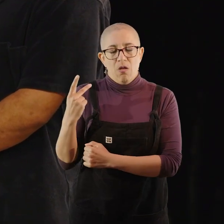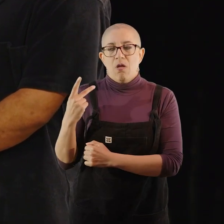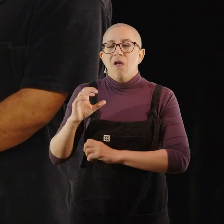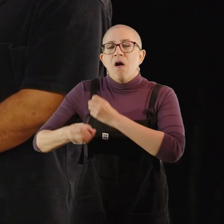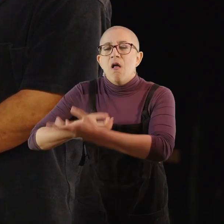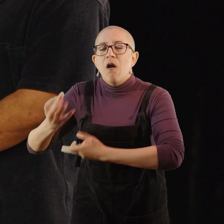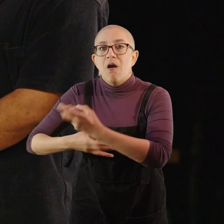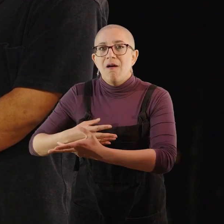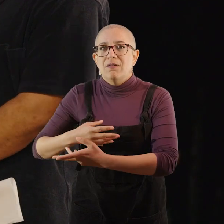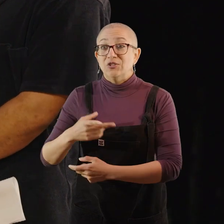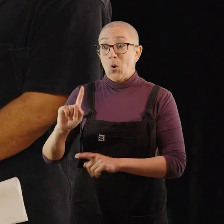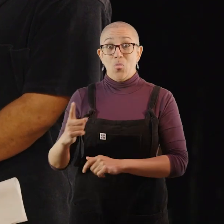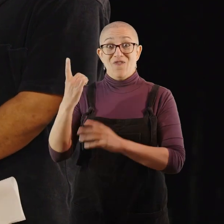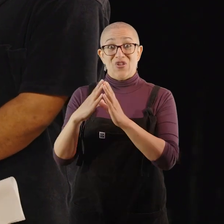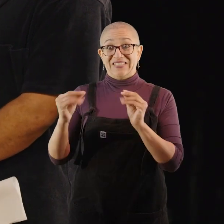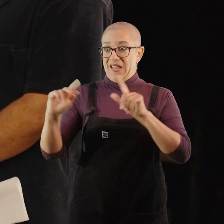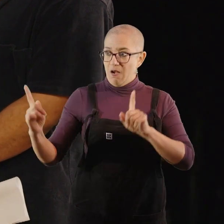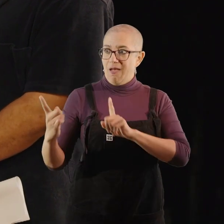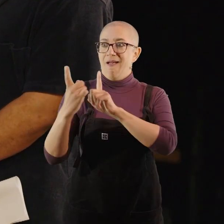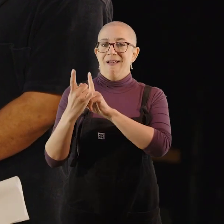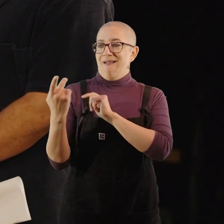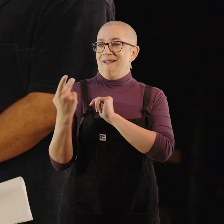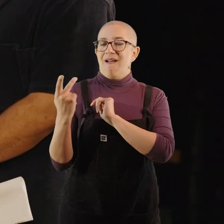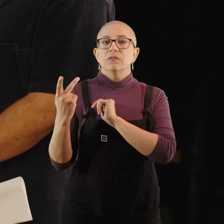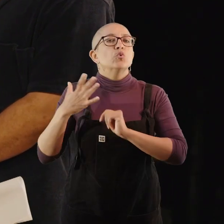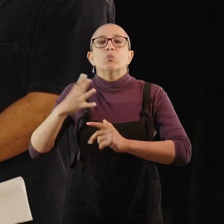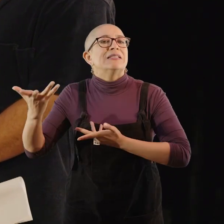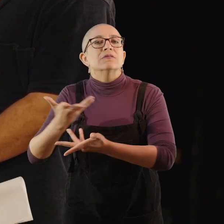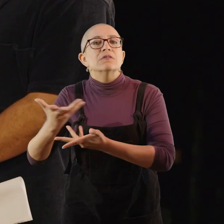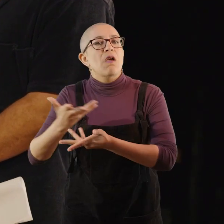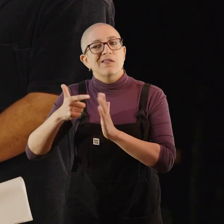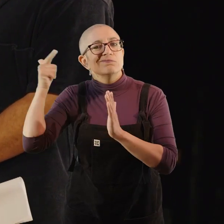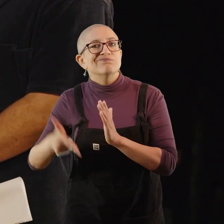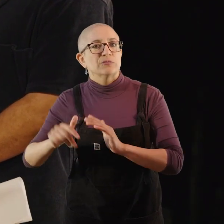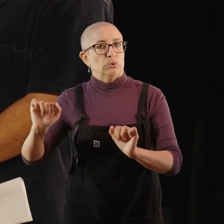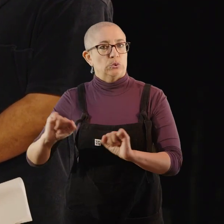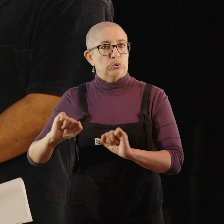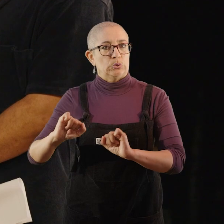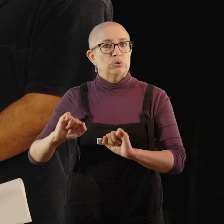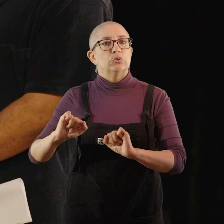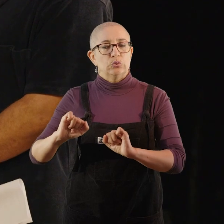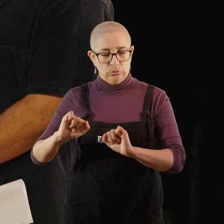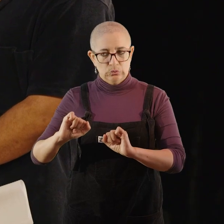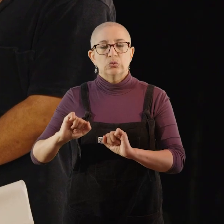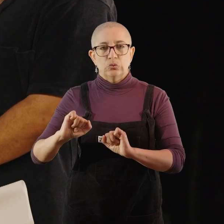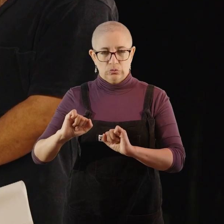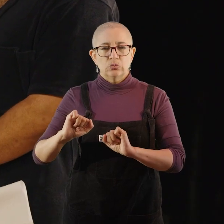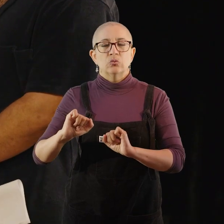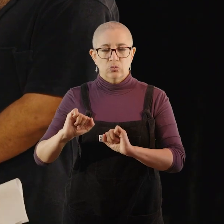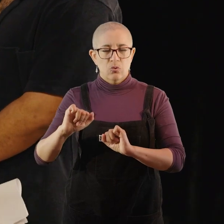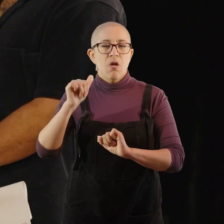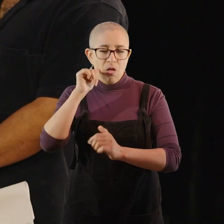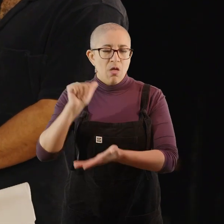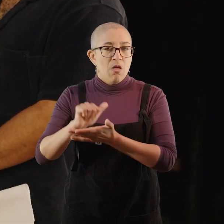too much discussion in that first scene in which we see them together until they're on board with the idea of murdering, which to